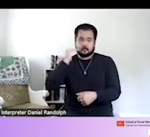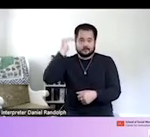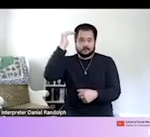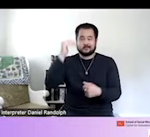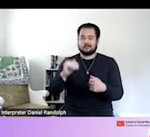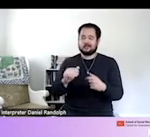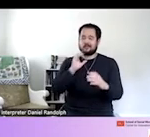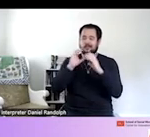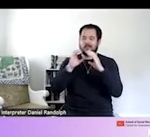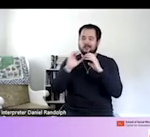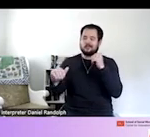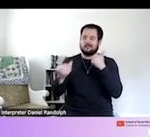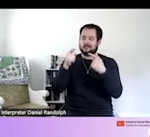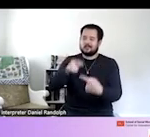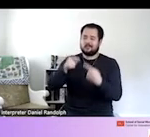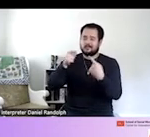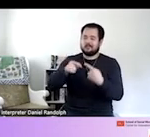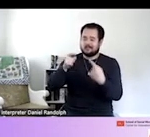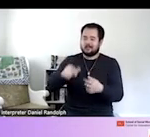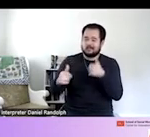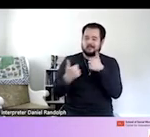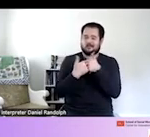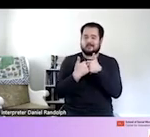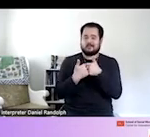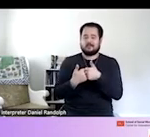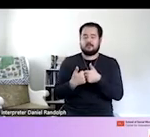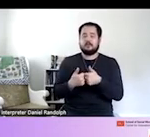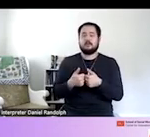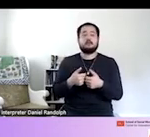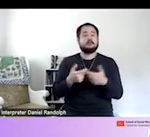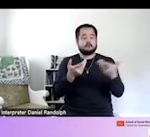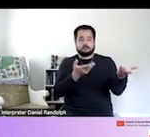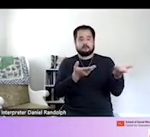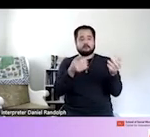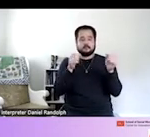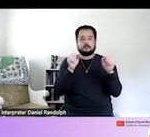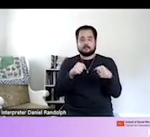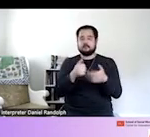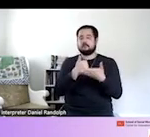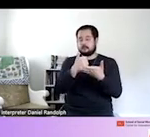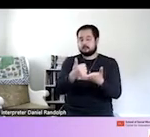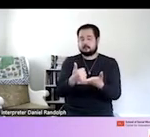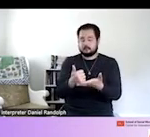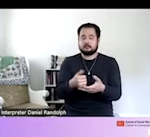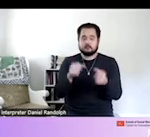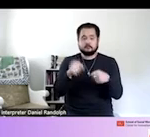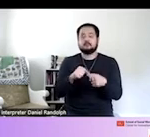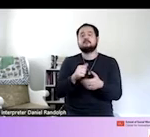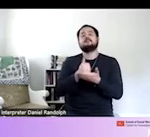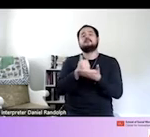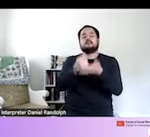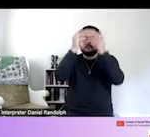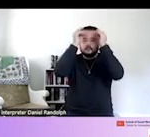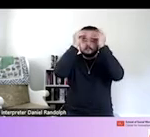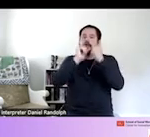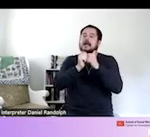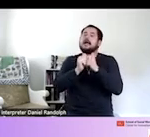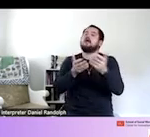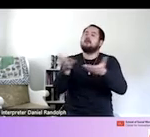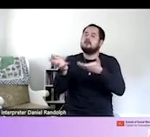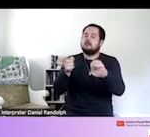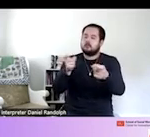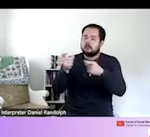challenges, and thinking about how to enhance that communication with emergency management personnel and volunteers. There's a number